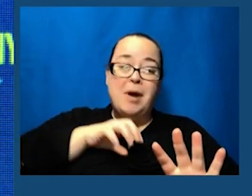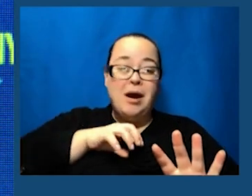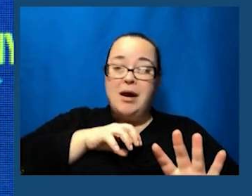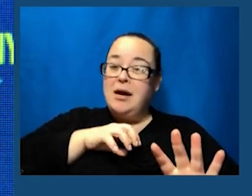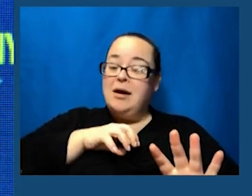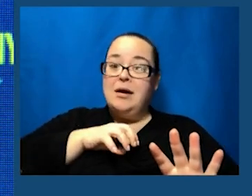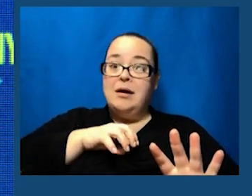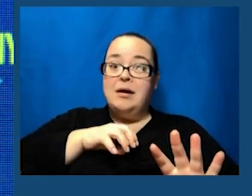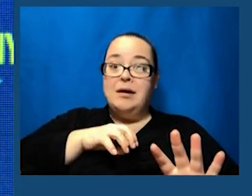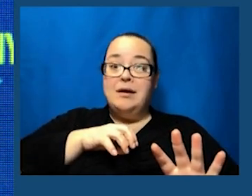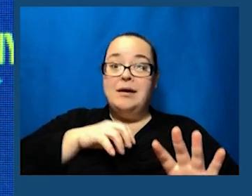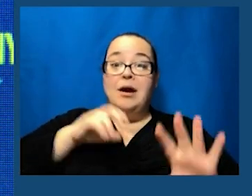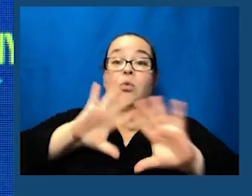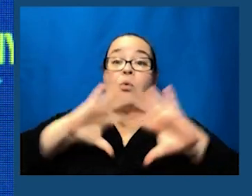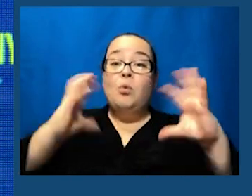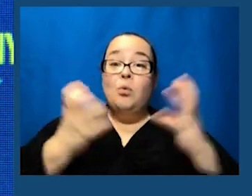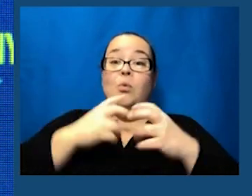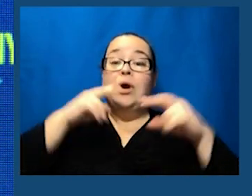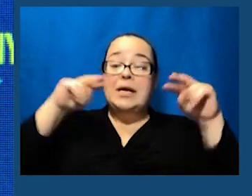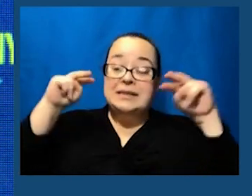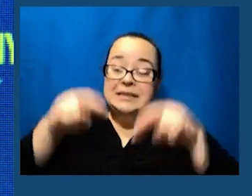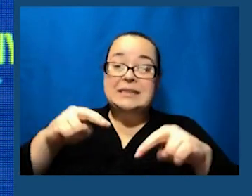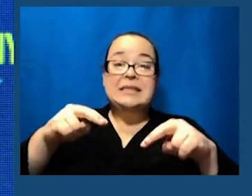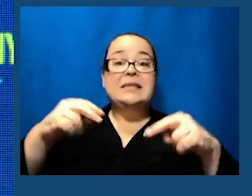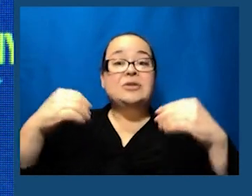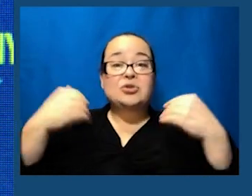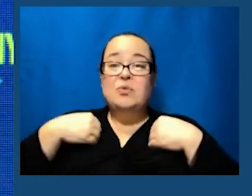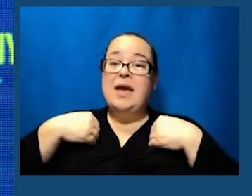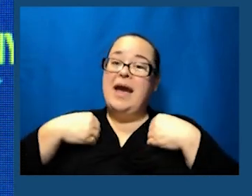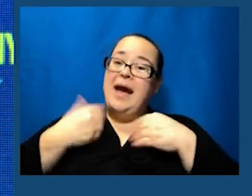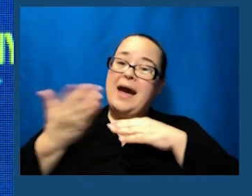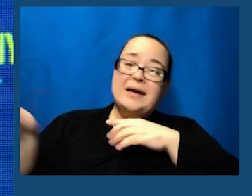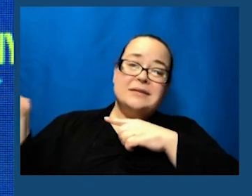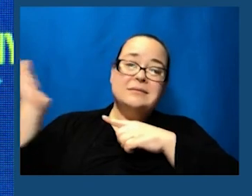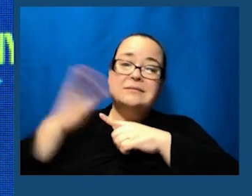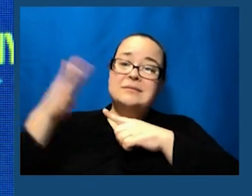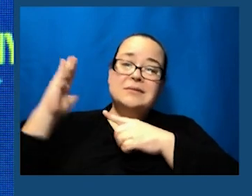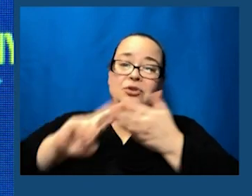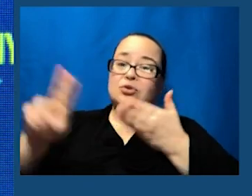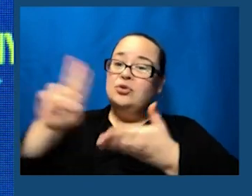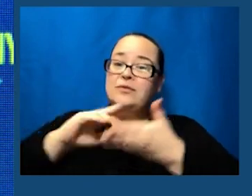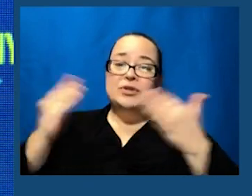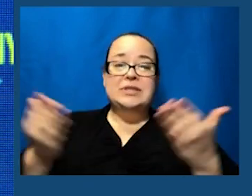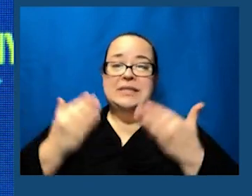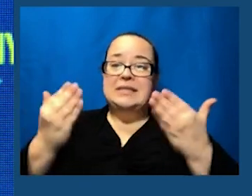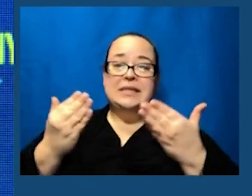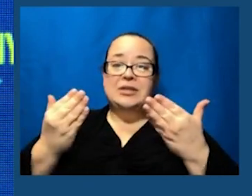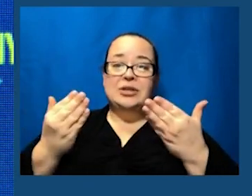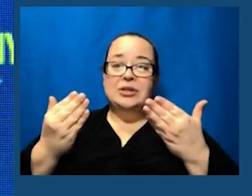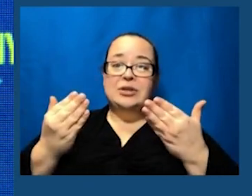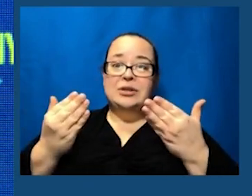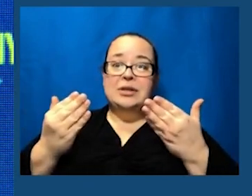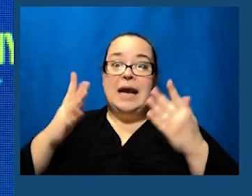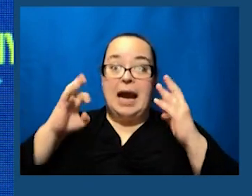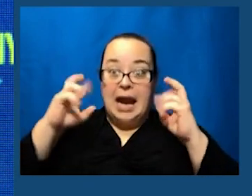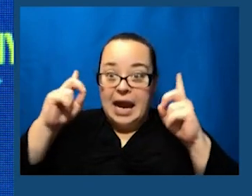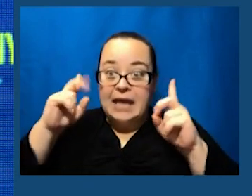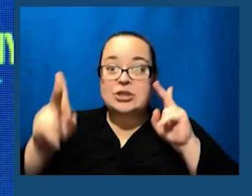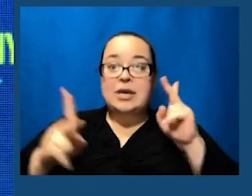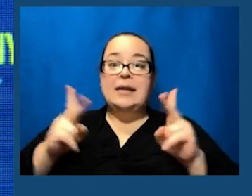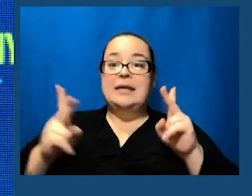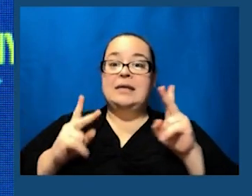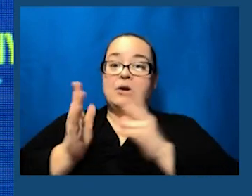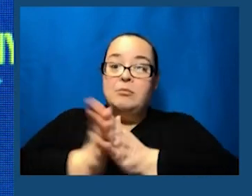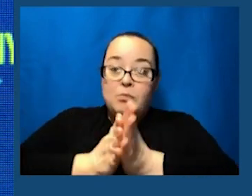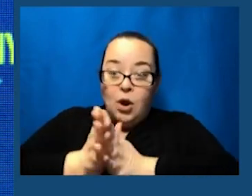in this area, that people are smart, they're educated, they're motivated. And there's something else that it's an intangible,